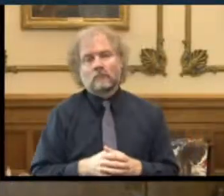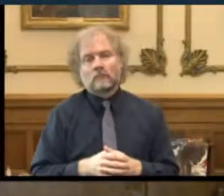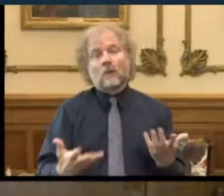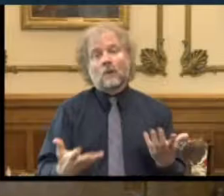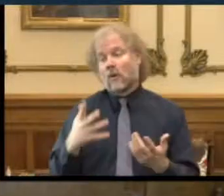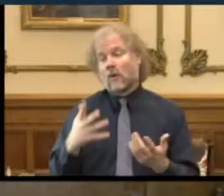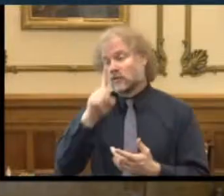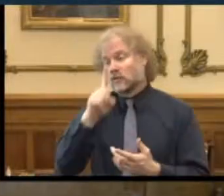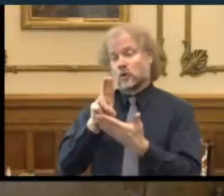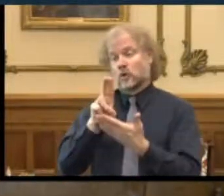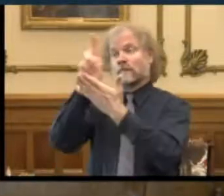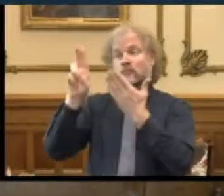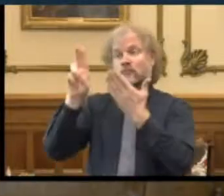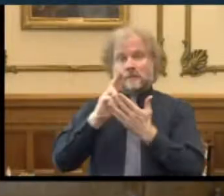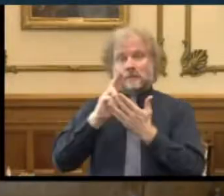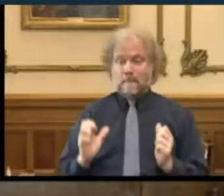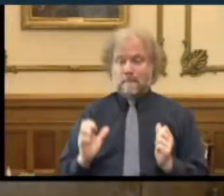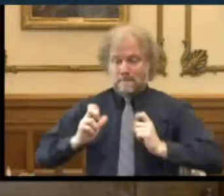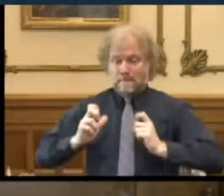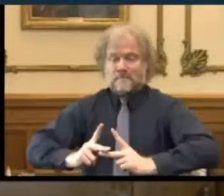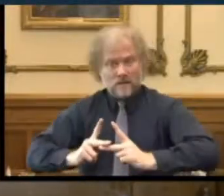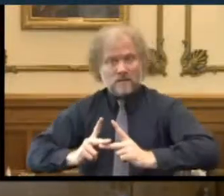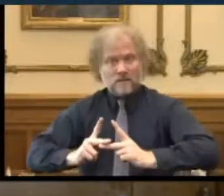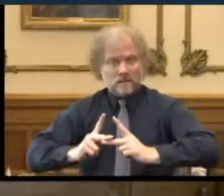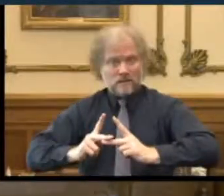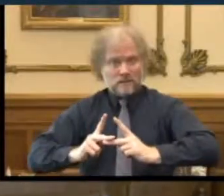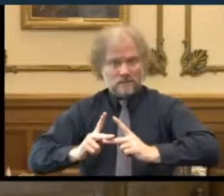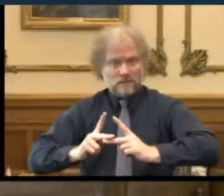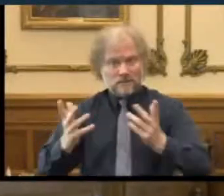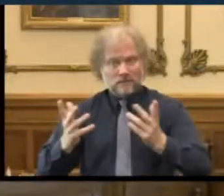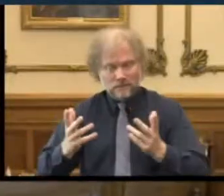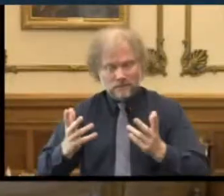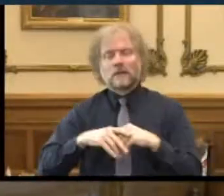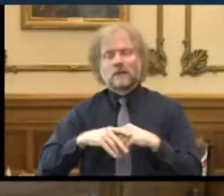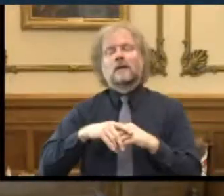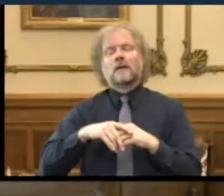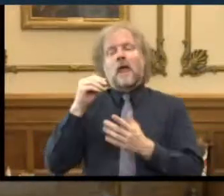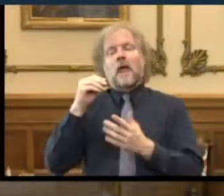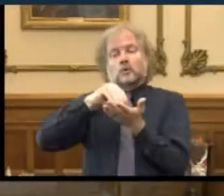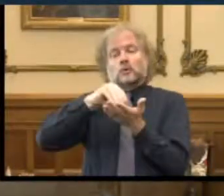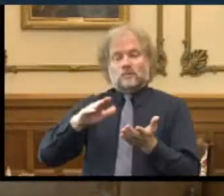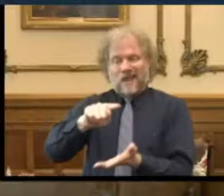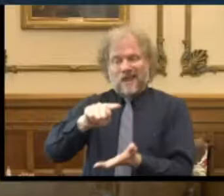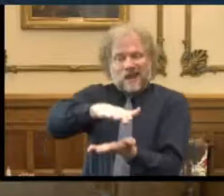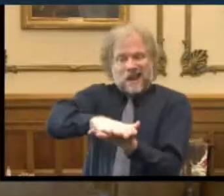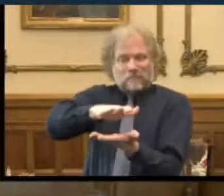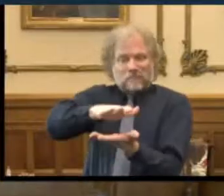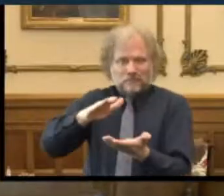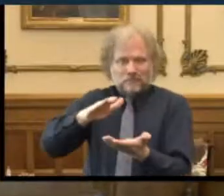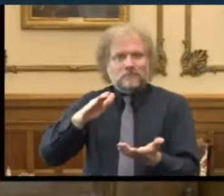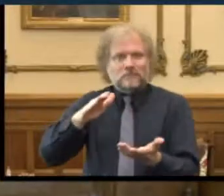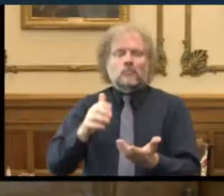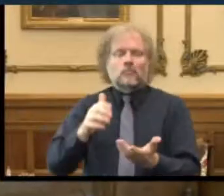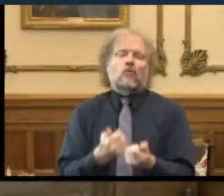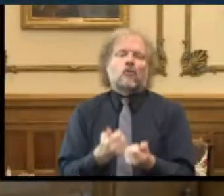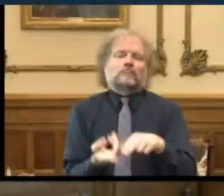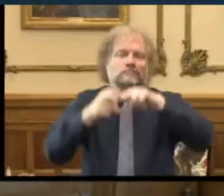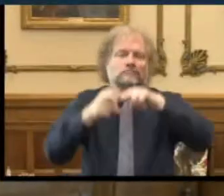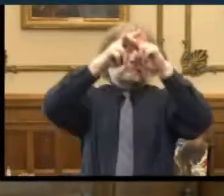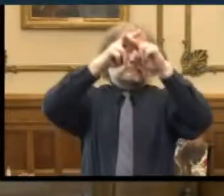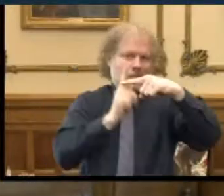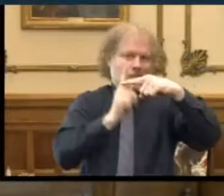our universities and colleges back in session and having students on campus has contributed to our positive